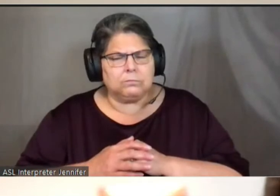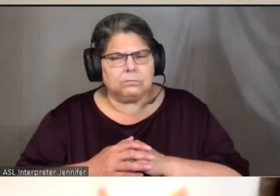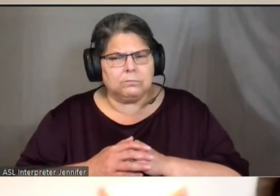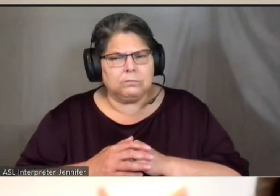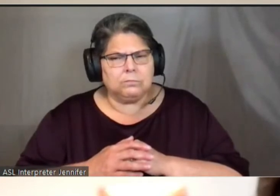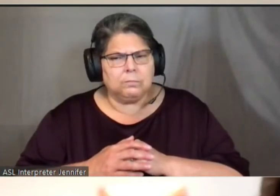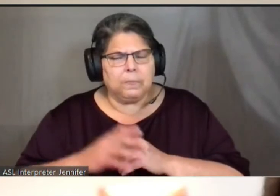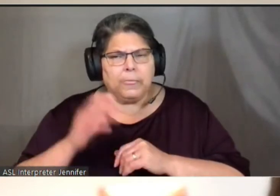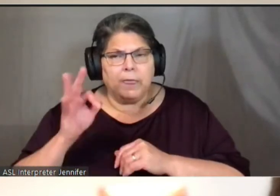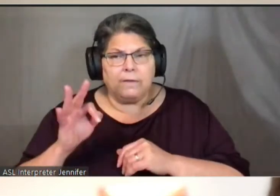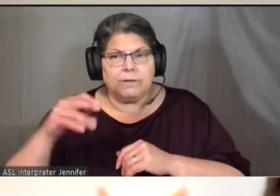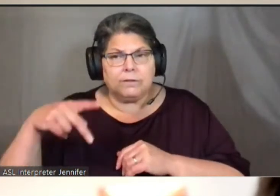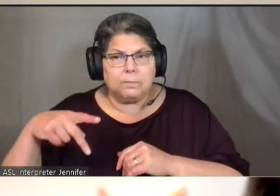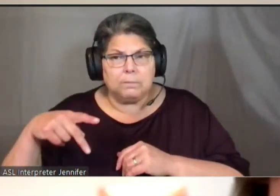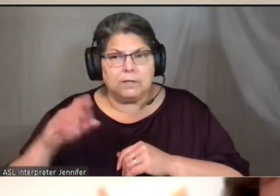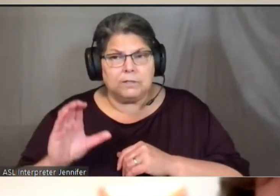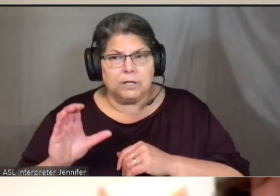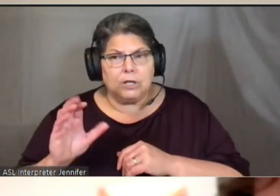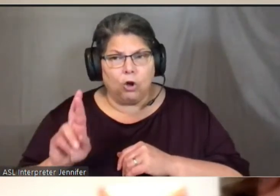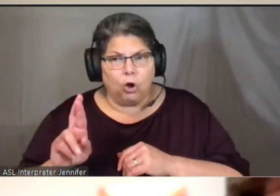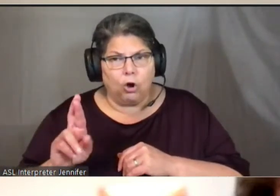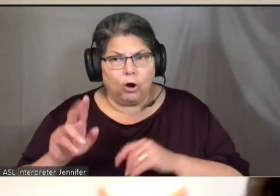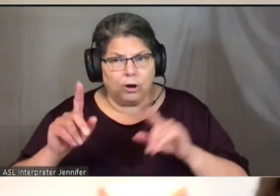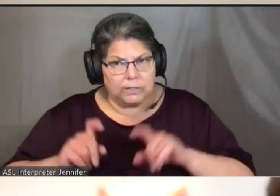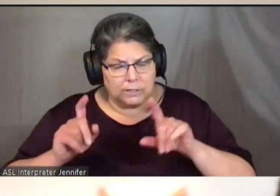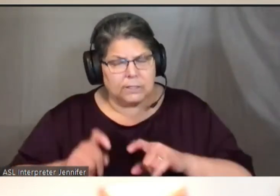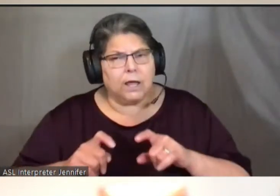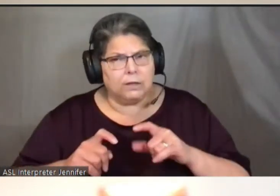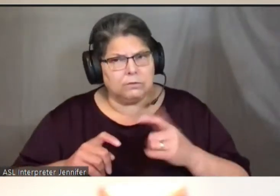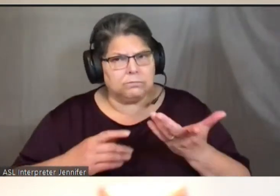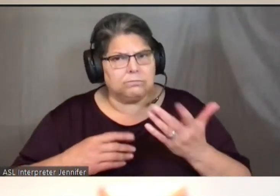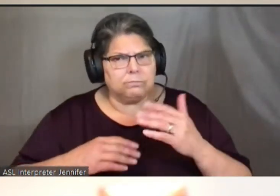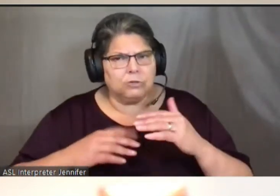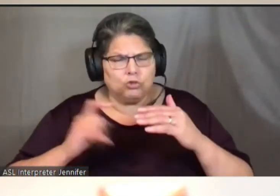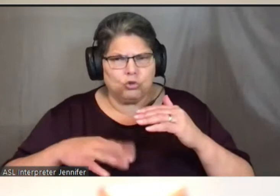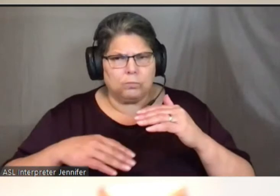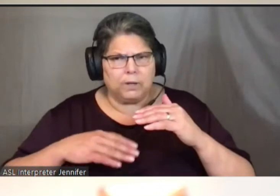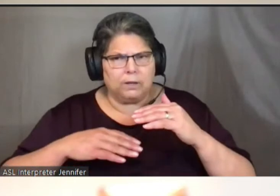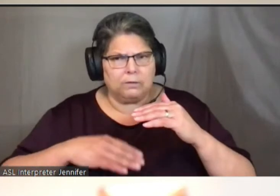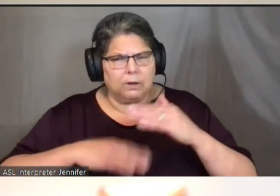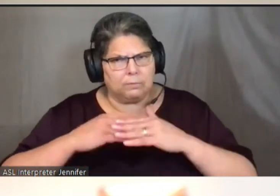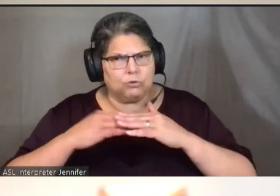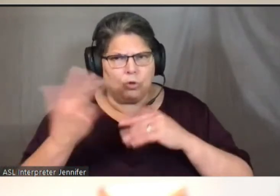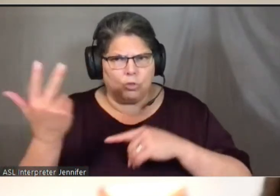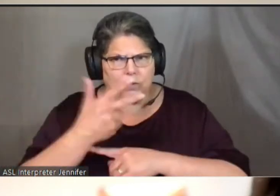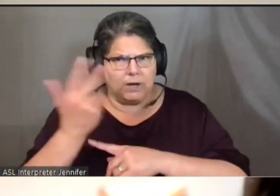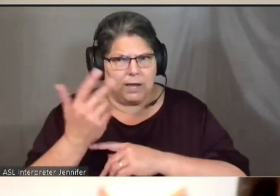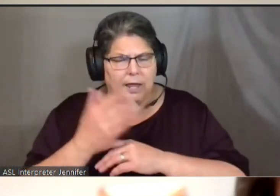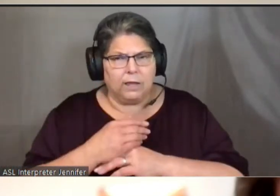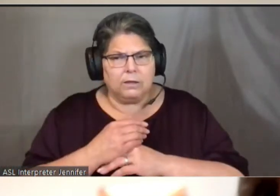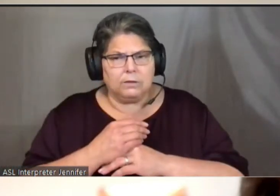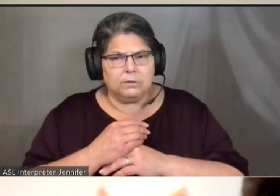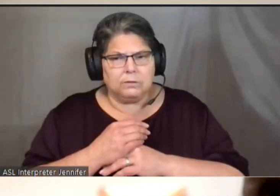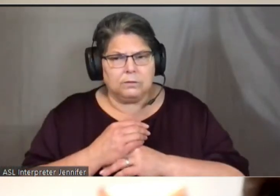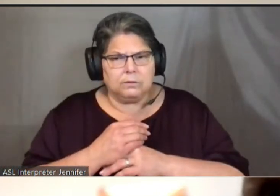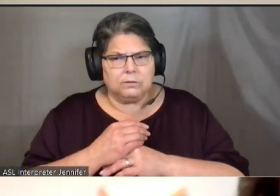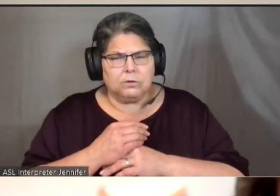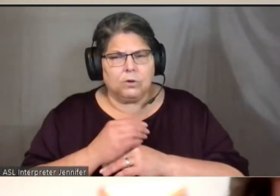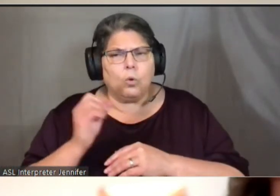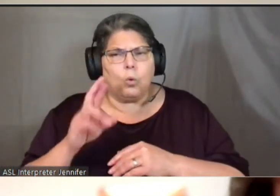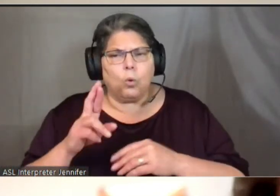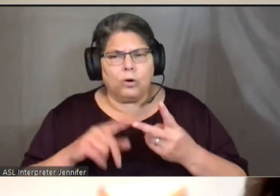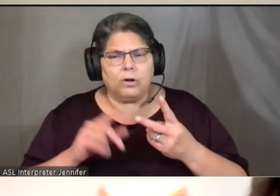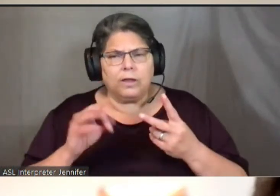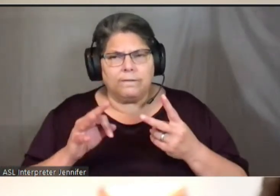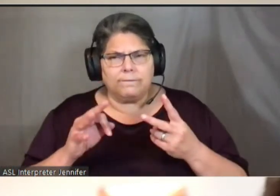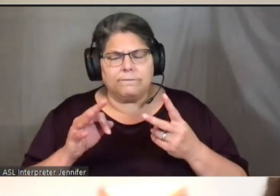it's a PCR test, within 3 days. And if it's a Binax or I should not use the